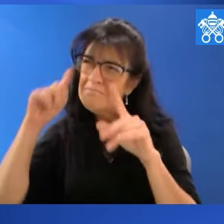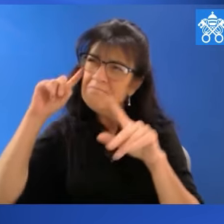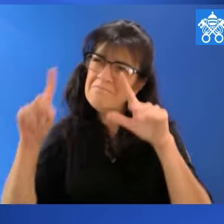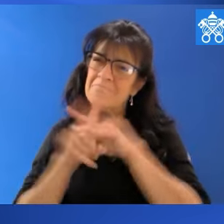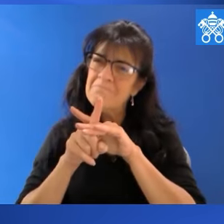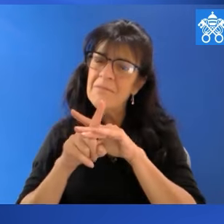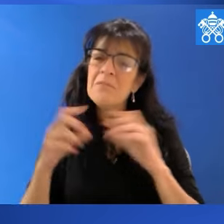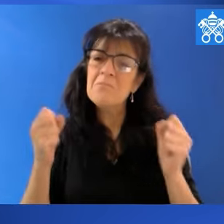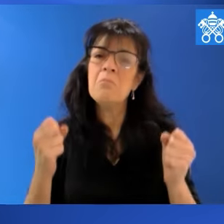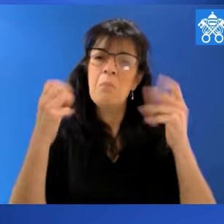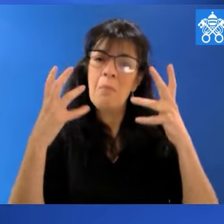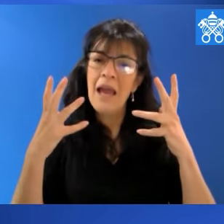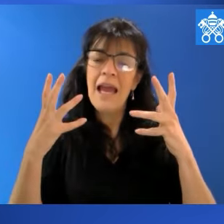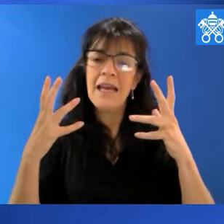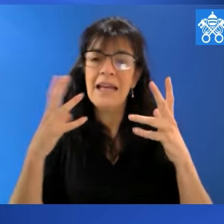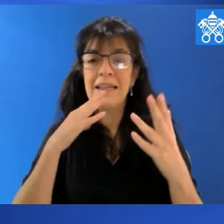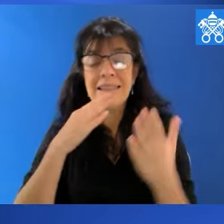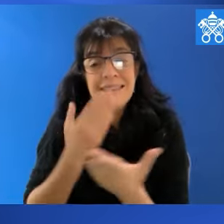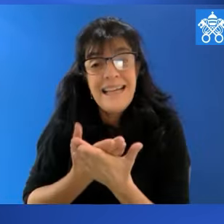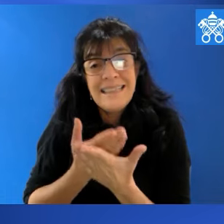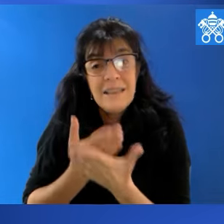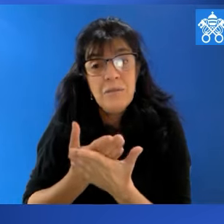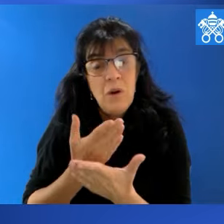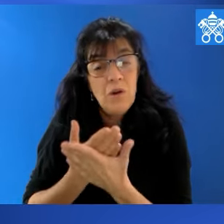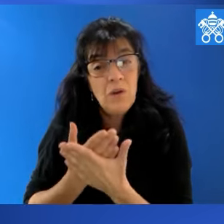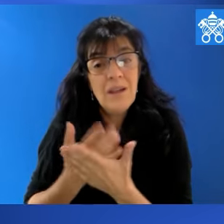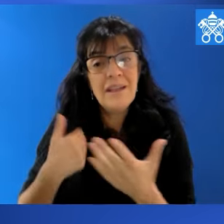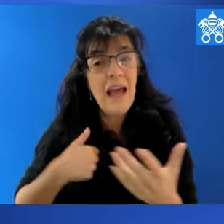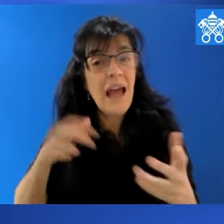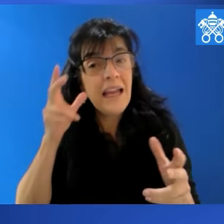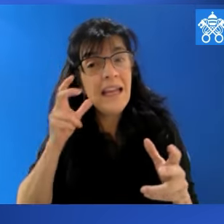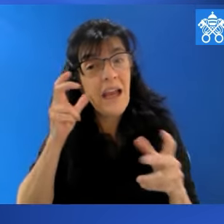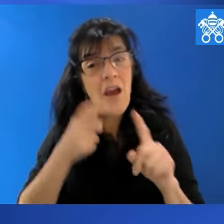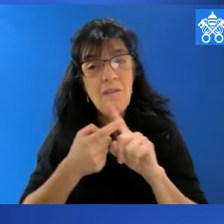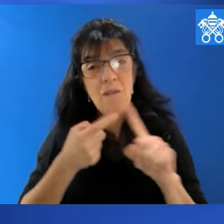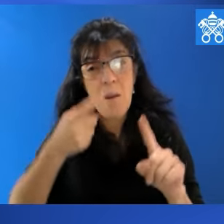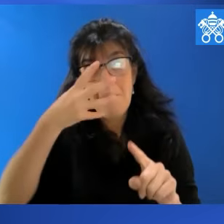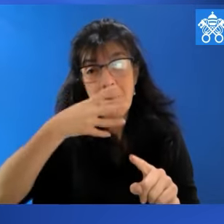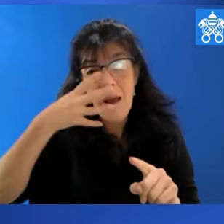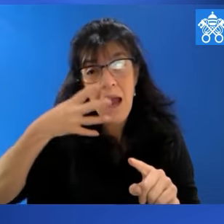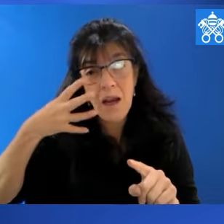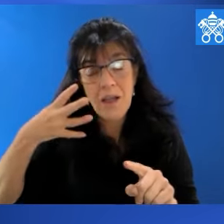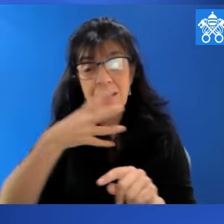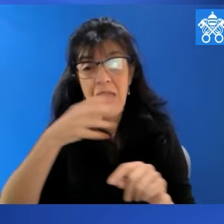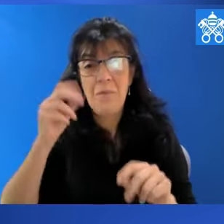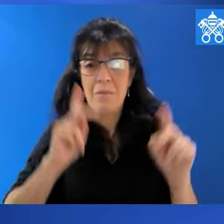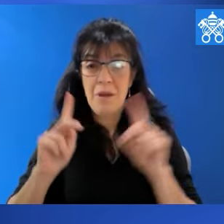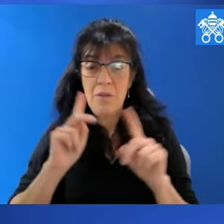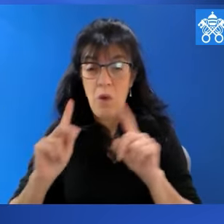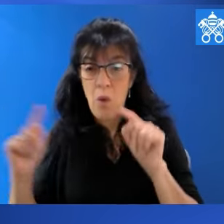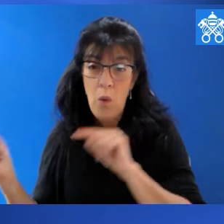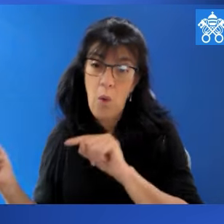many testimonies I receive, both on the part of migrants and persons who